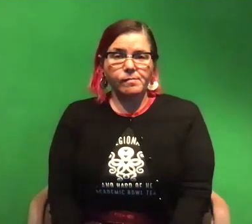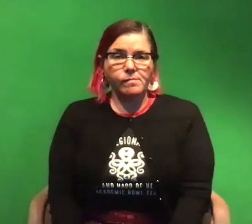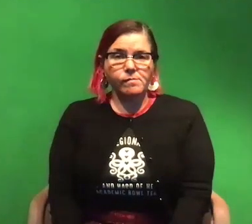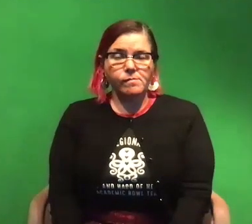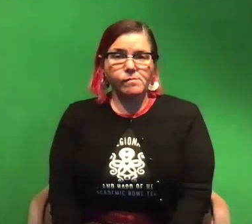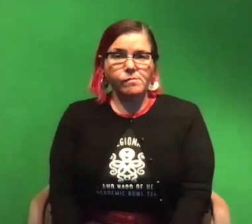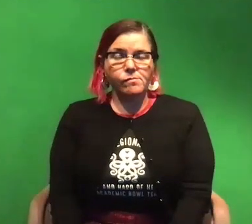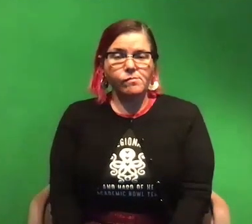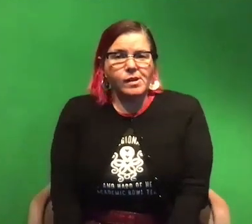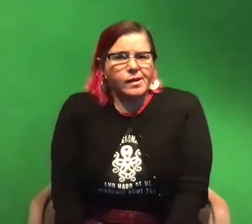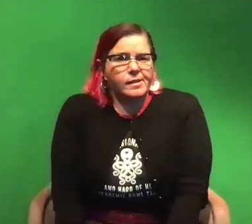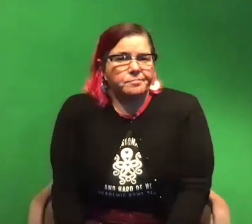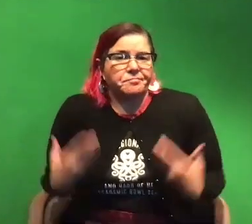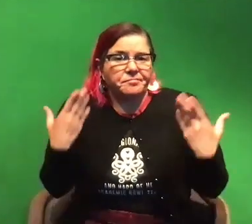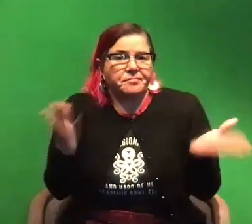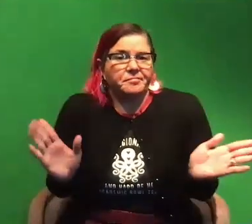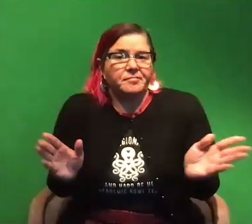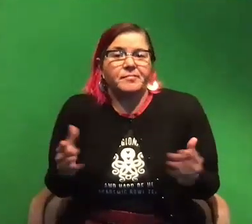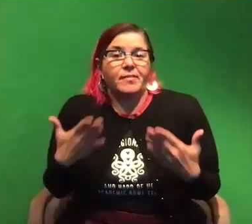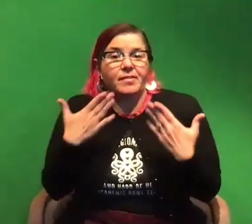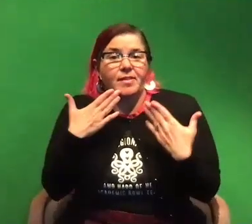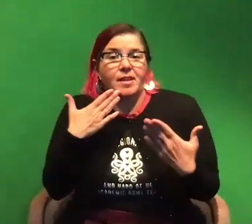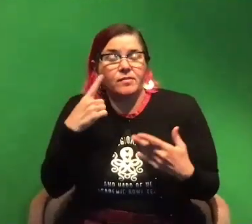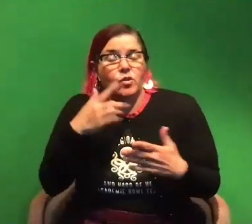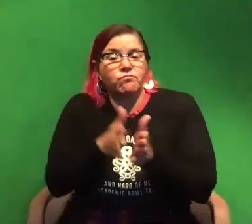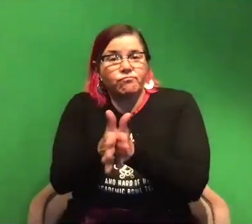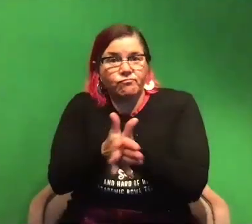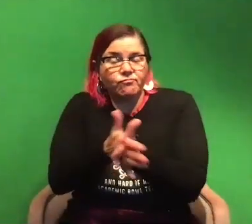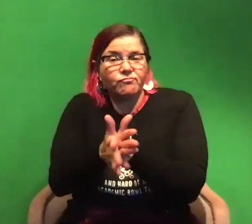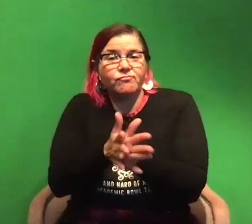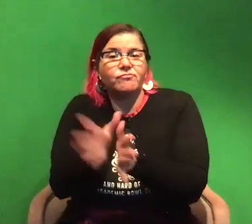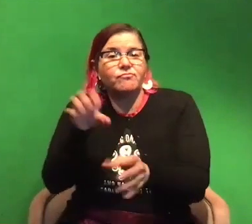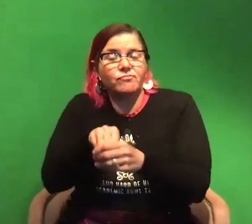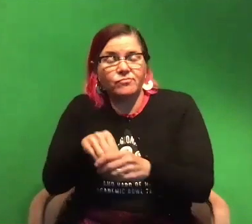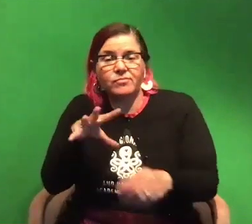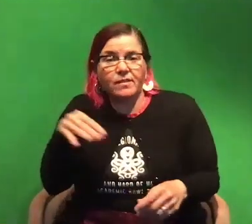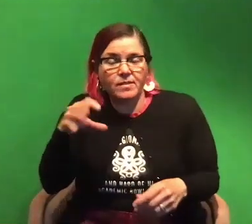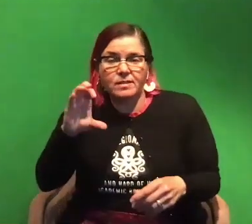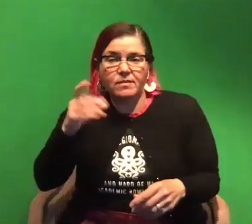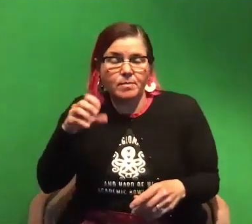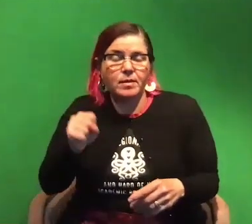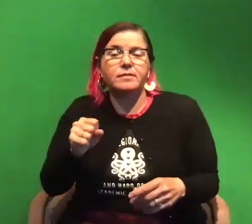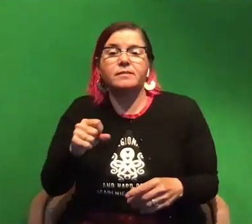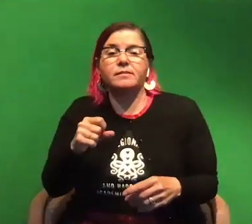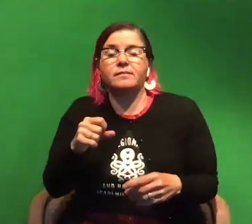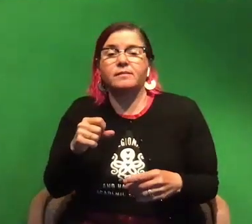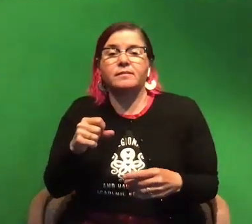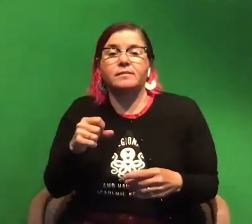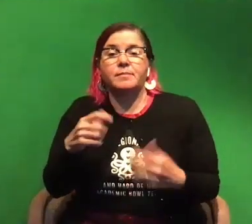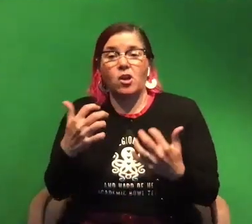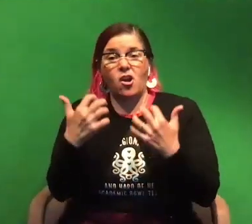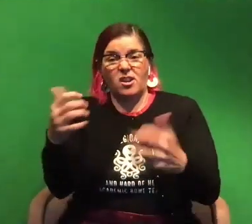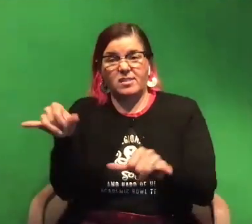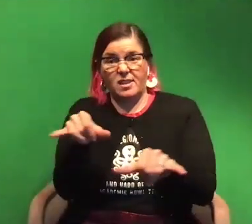You know, I'm not really sure. I guess just thanks for your enthusiasm with cephalopods. I think it's because of audiences like